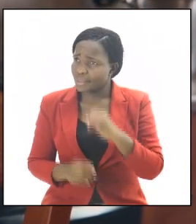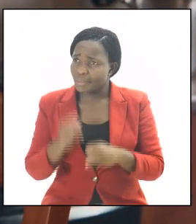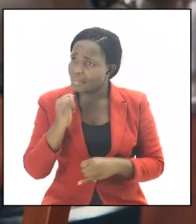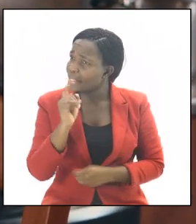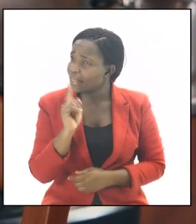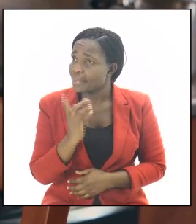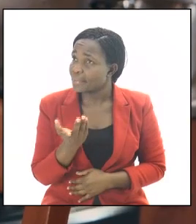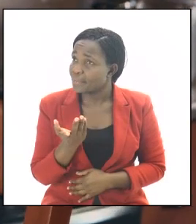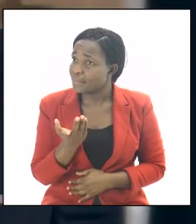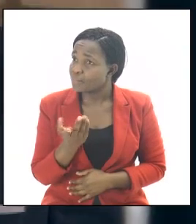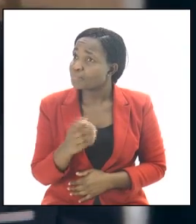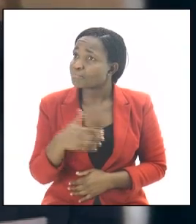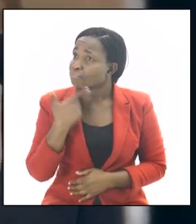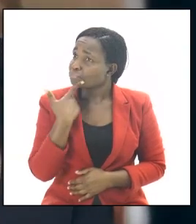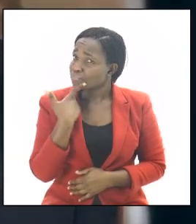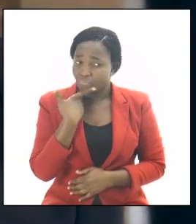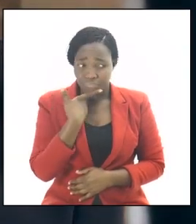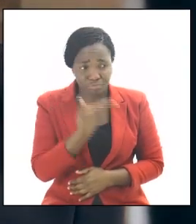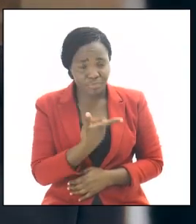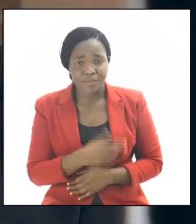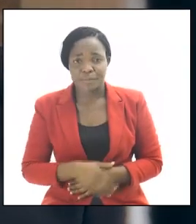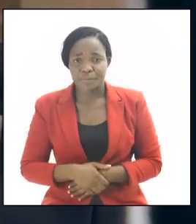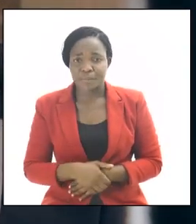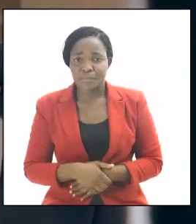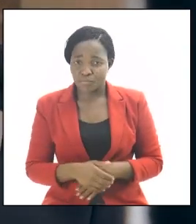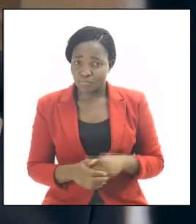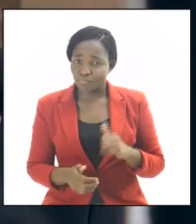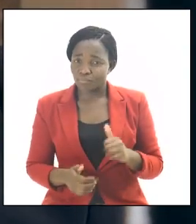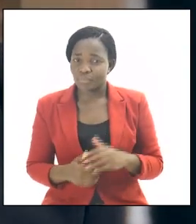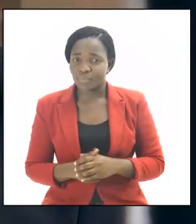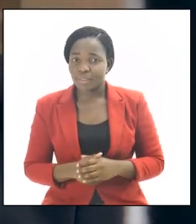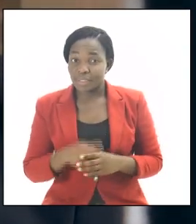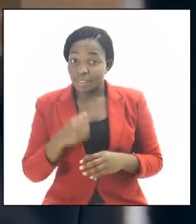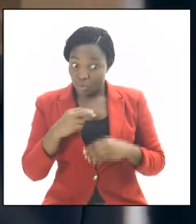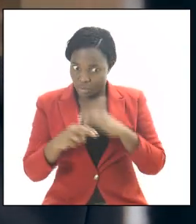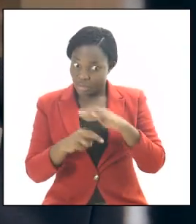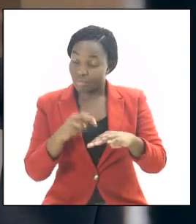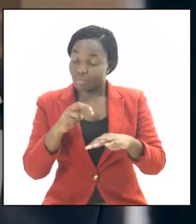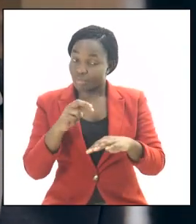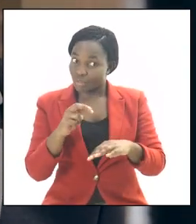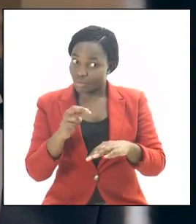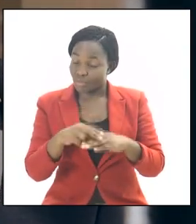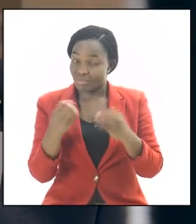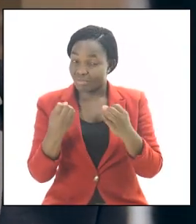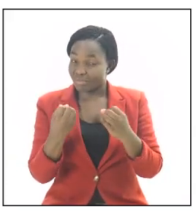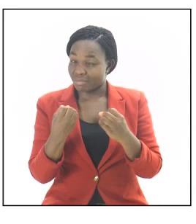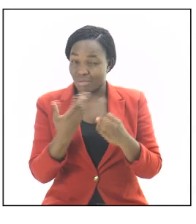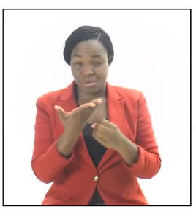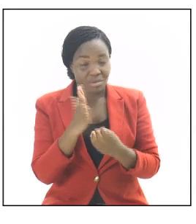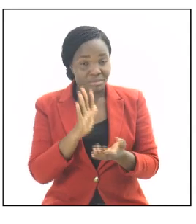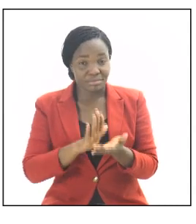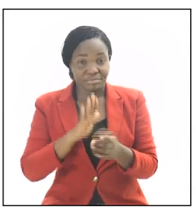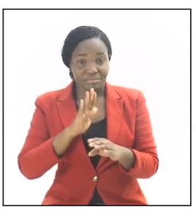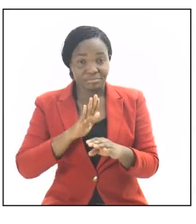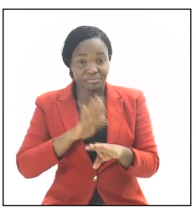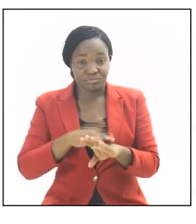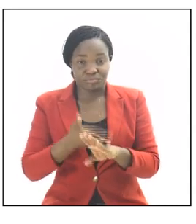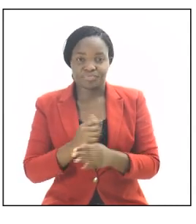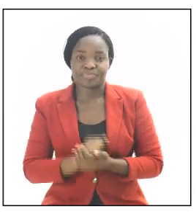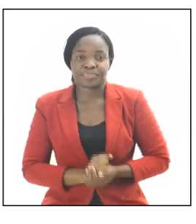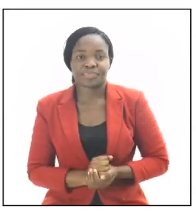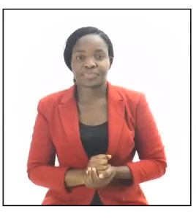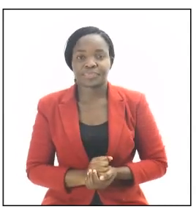Well done. Thank you. Now I think we're ready for more of those examples Miss Winter gave us. This one